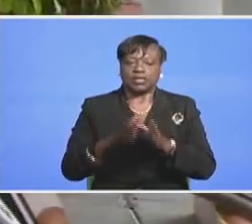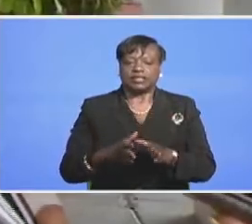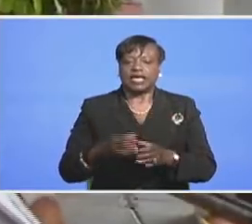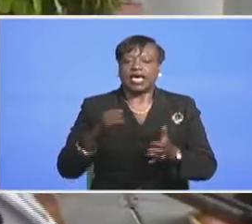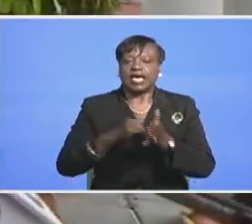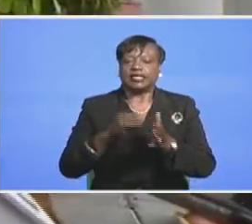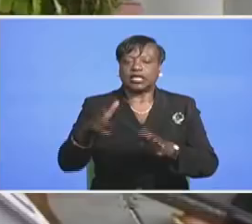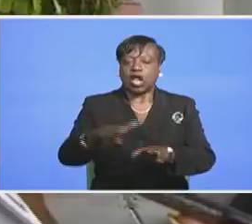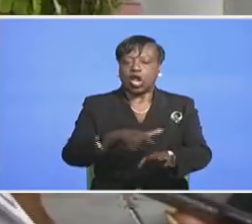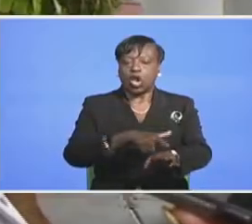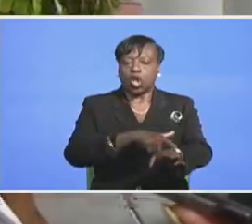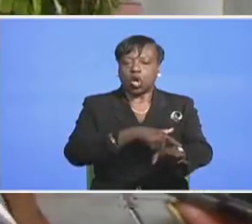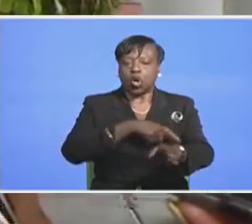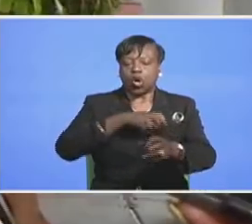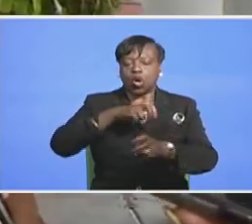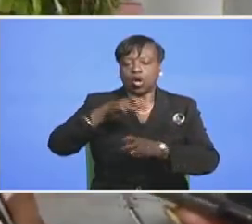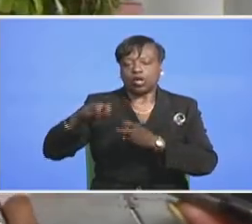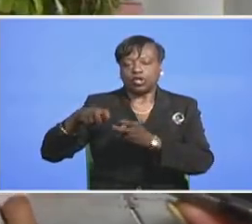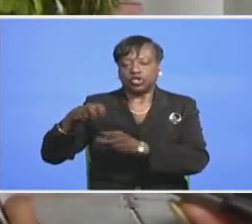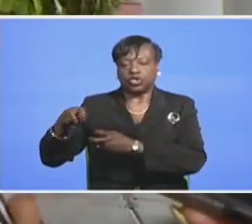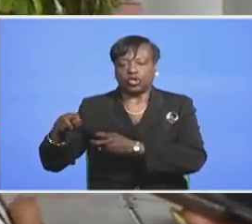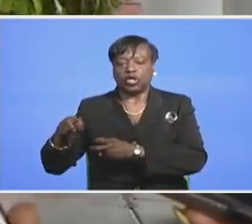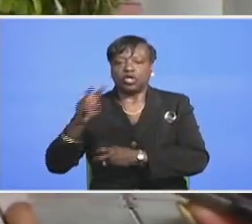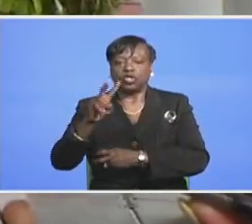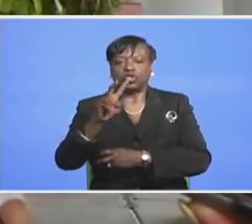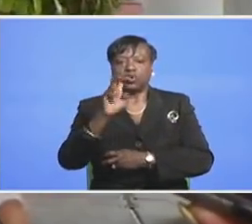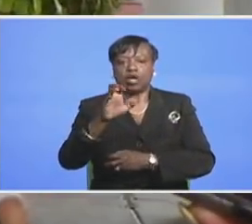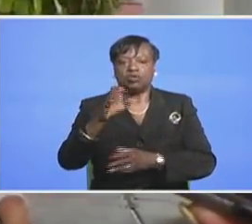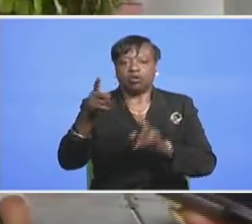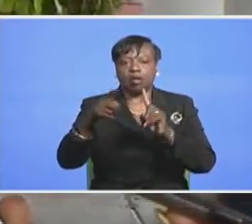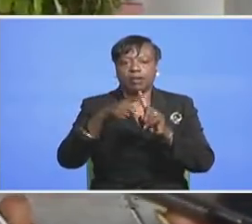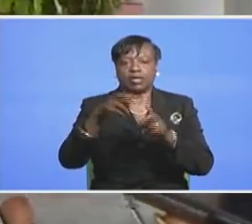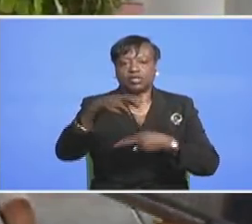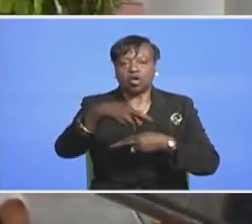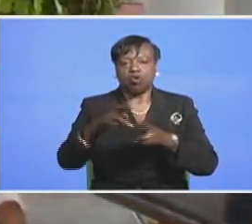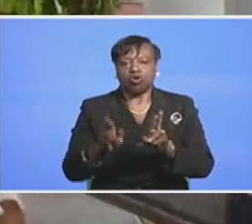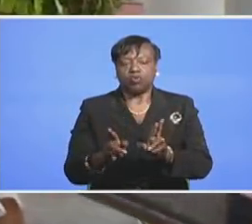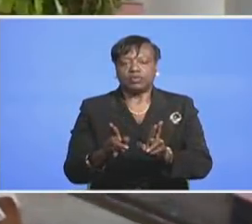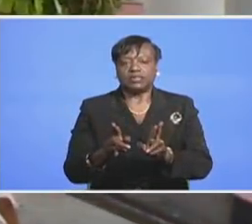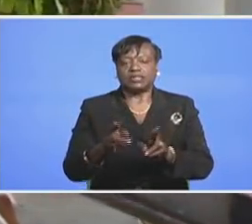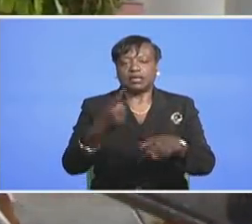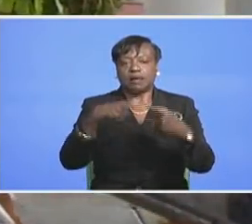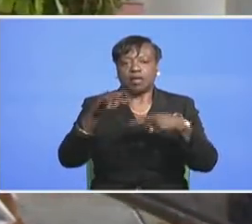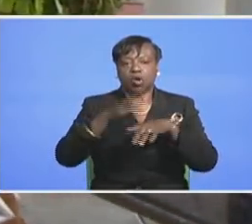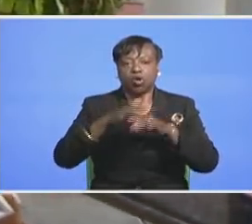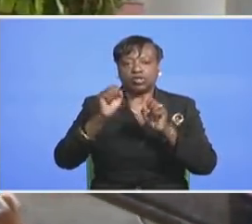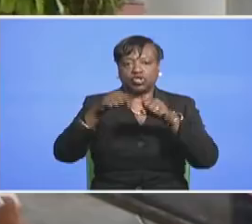journey, and those 200 plus rooms that are coming on stream today,